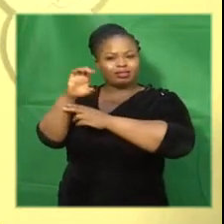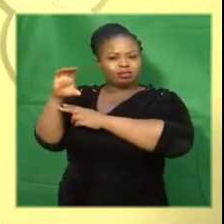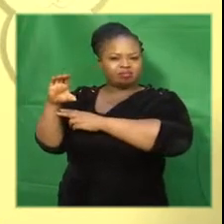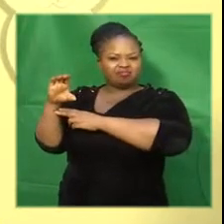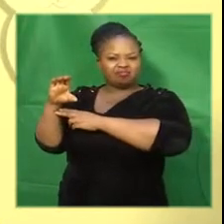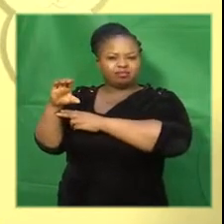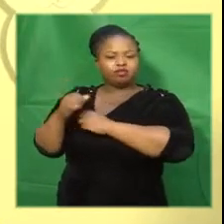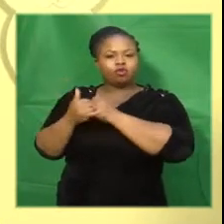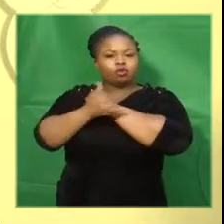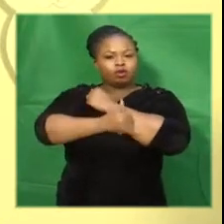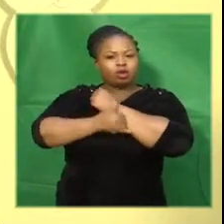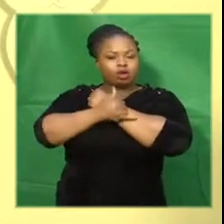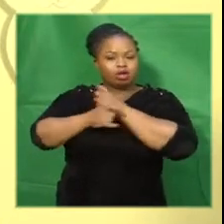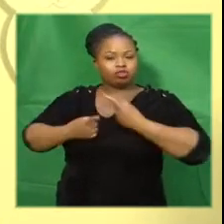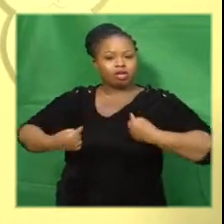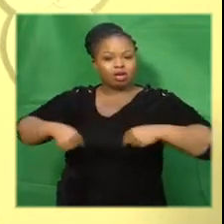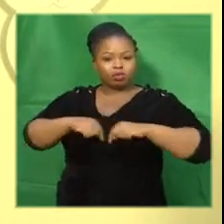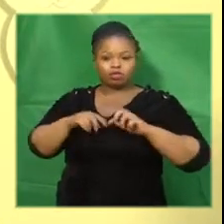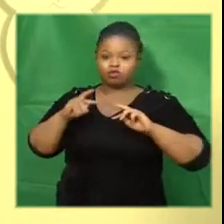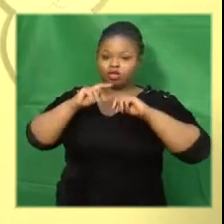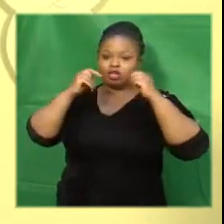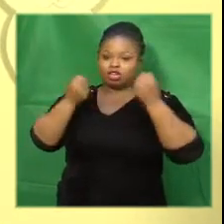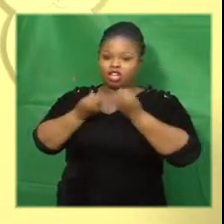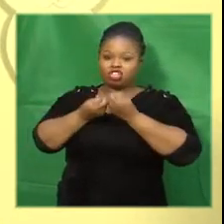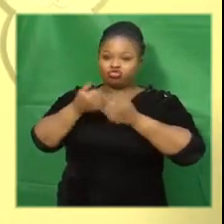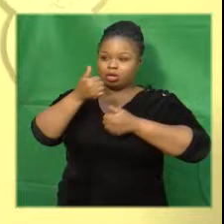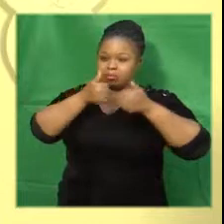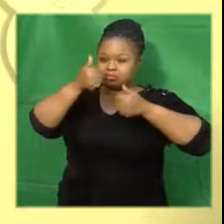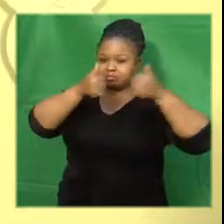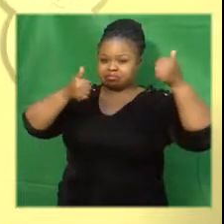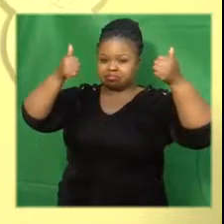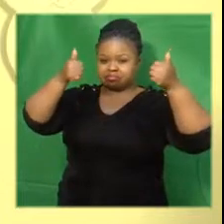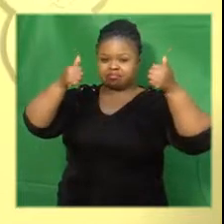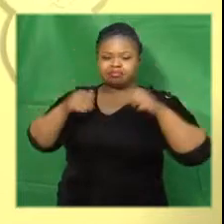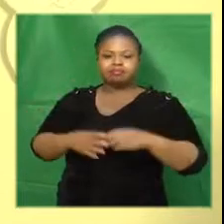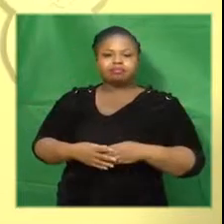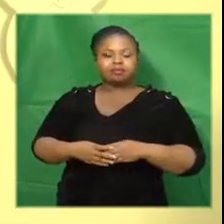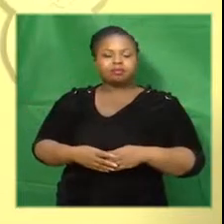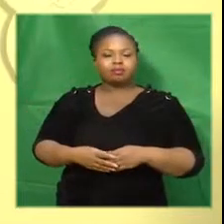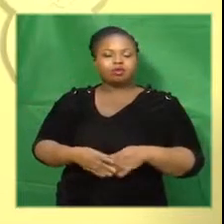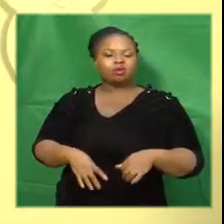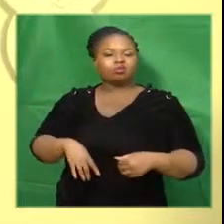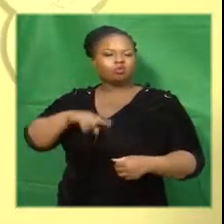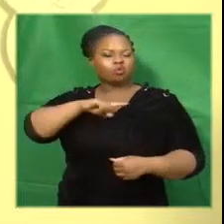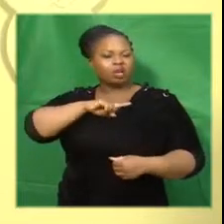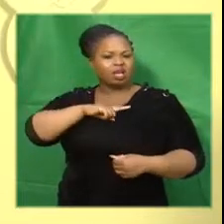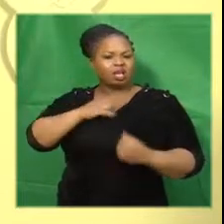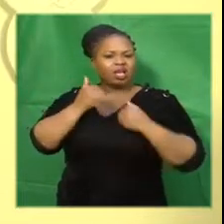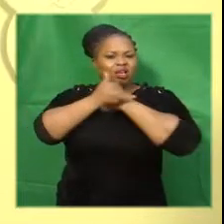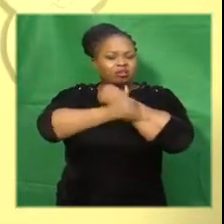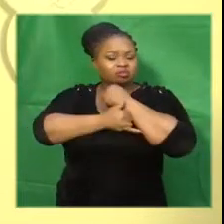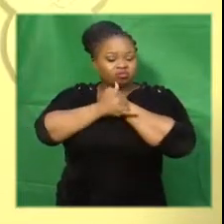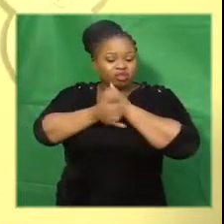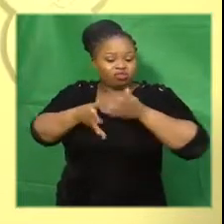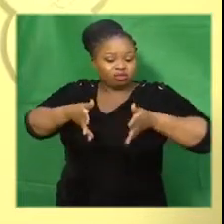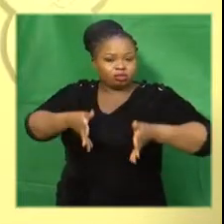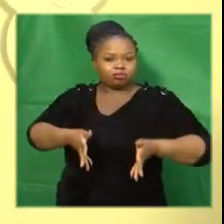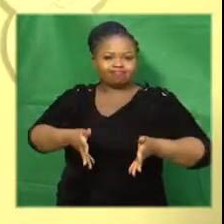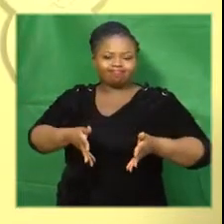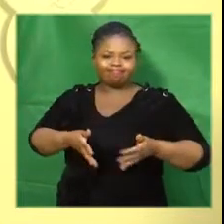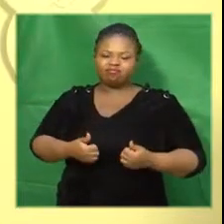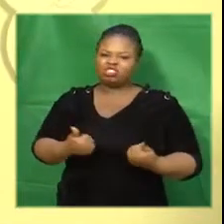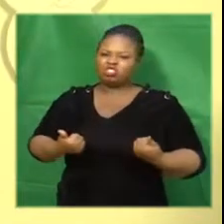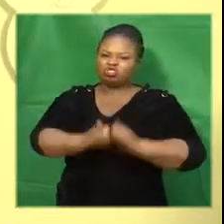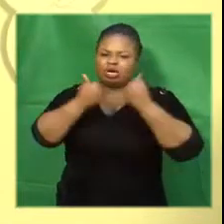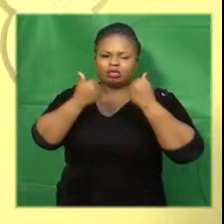country. This comes at a time when the country is facing several challenges, and